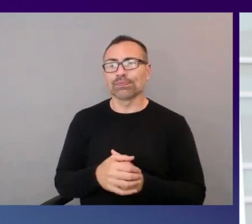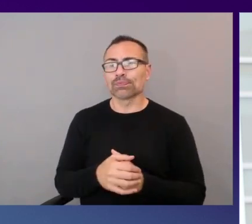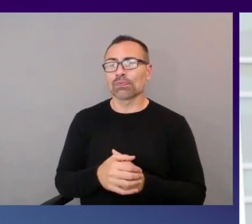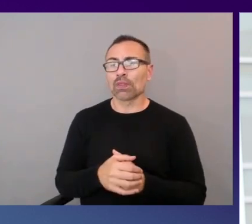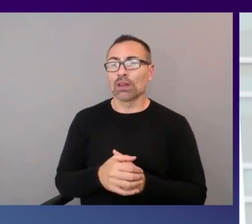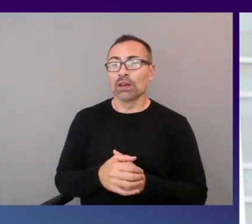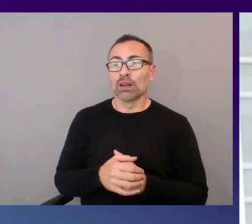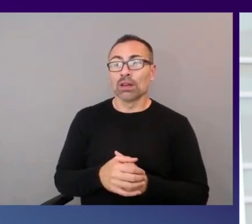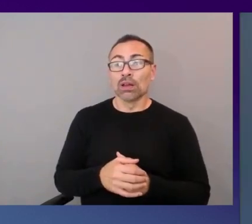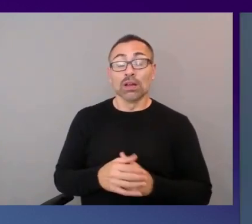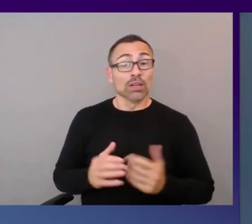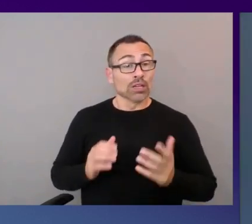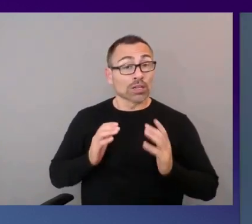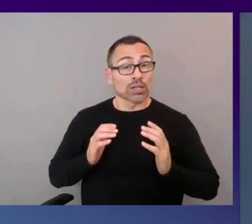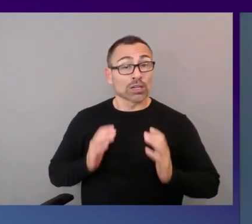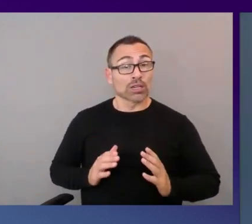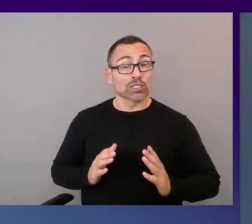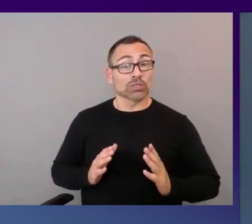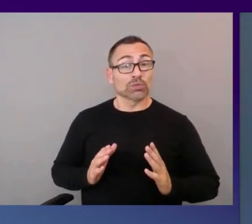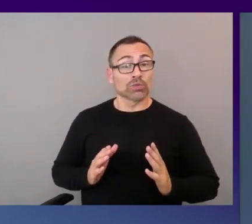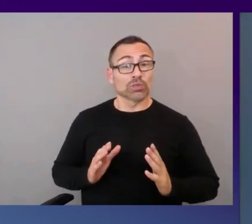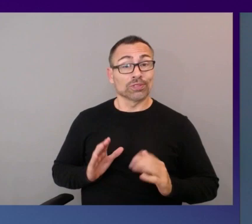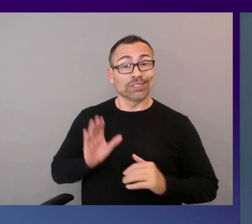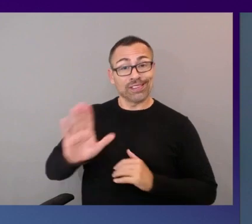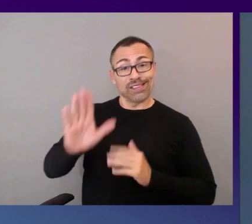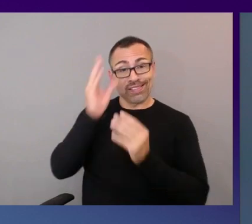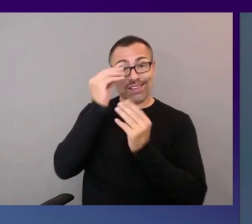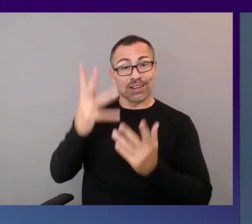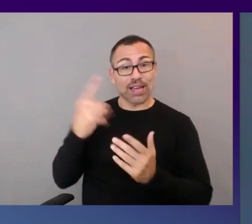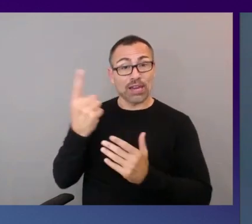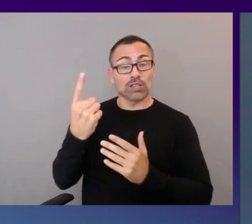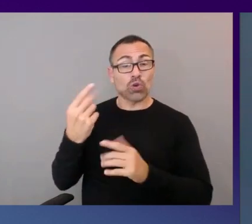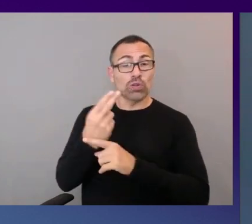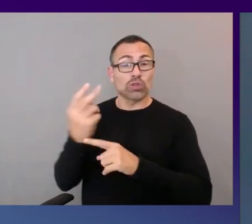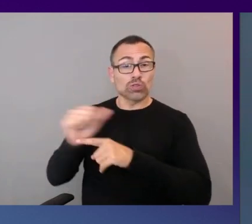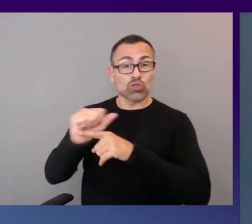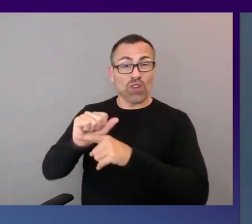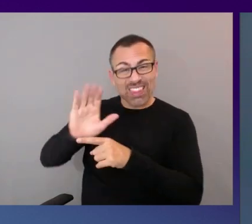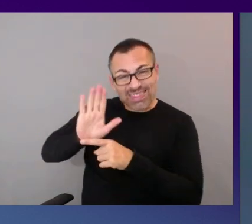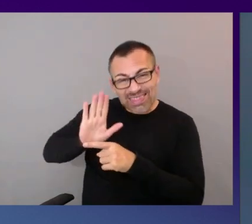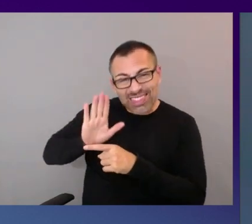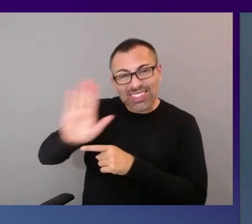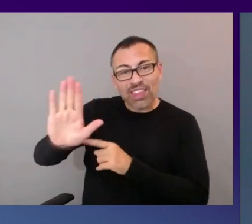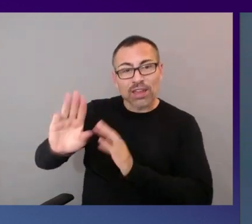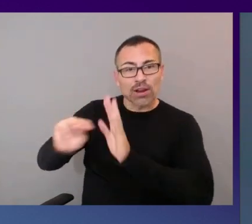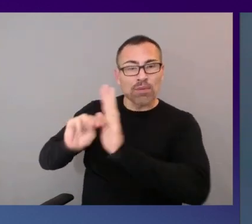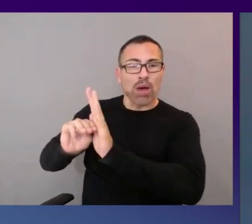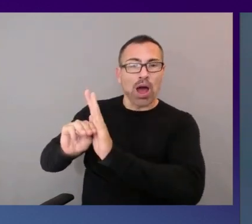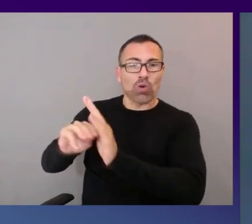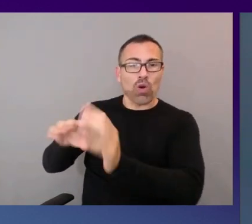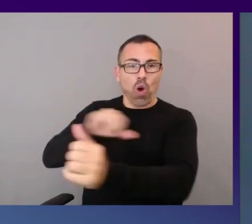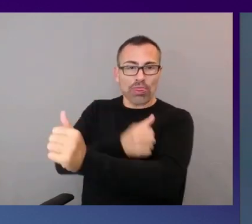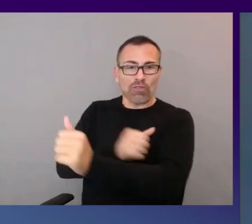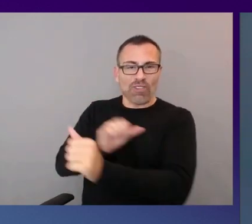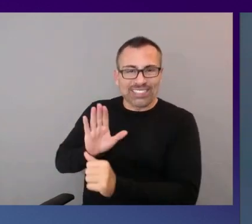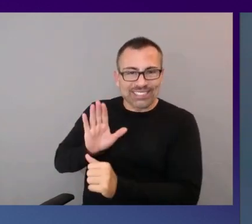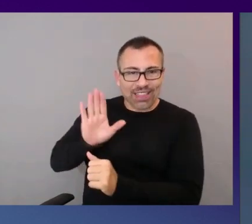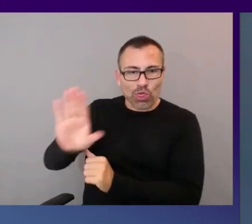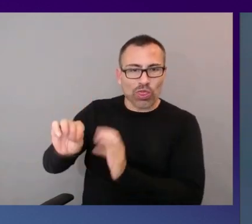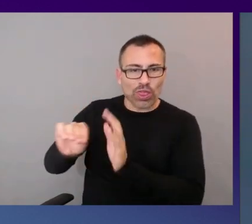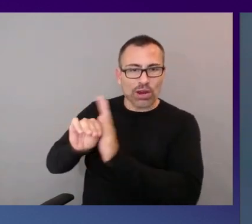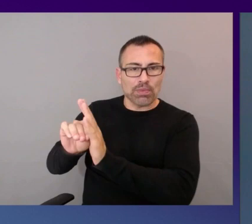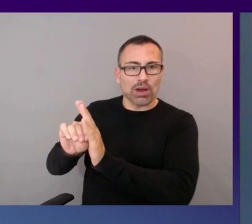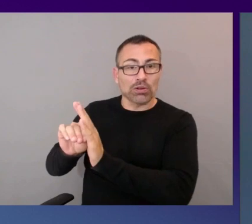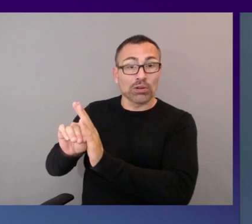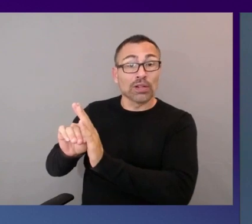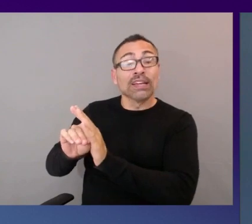customer's data is only used to train their or optimize their model. It is not used in the